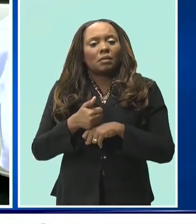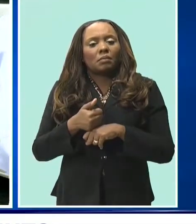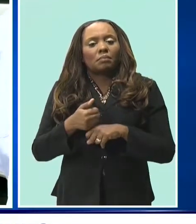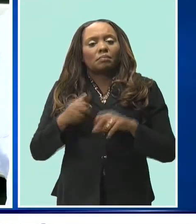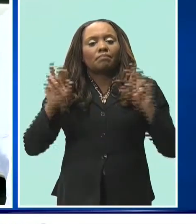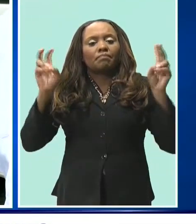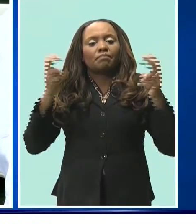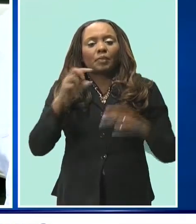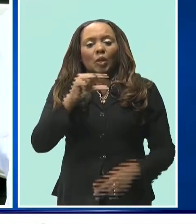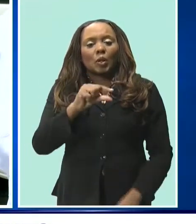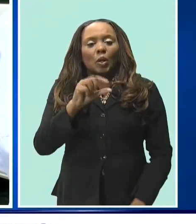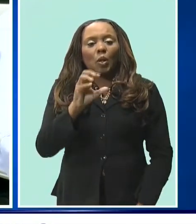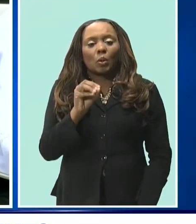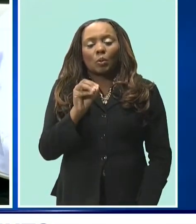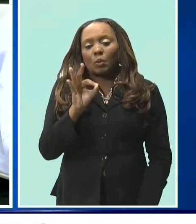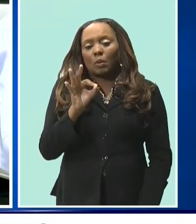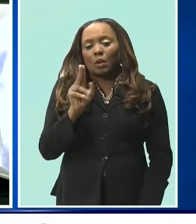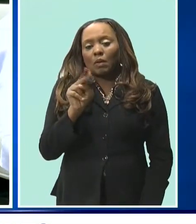to raise